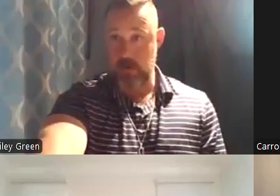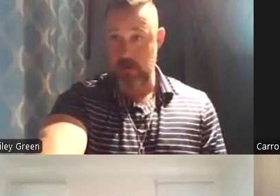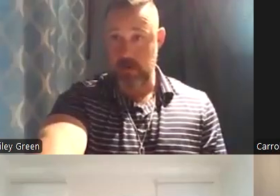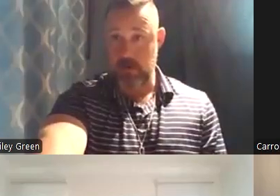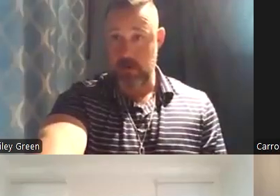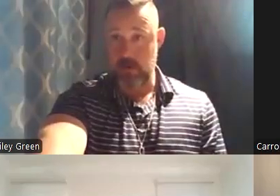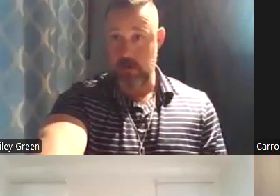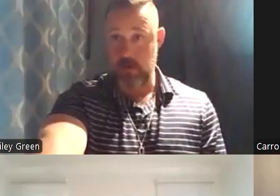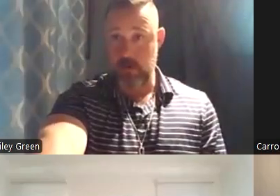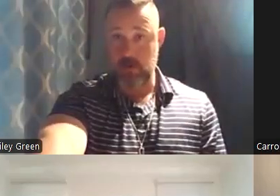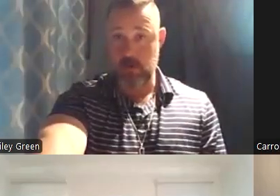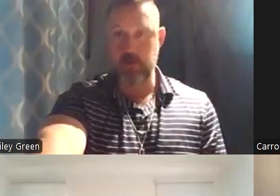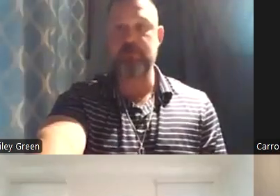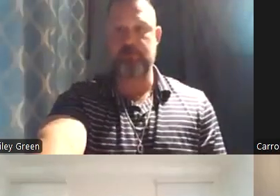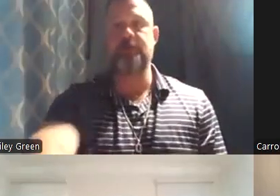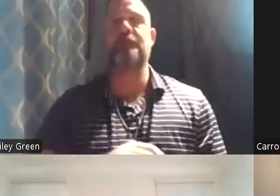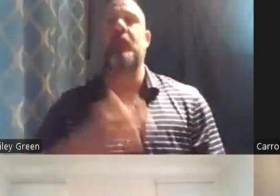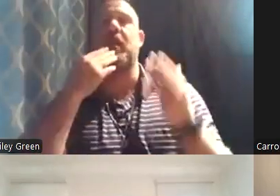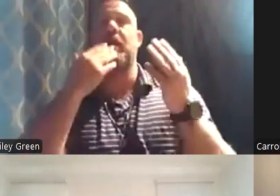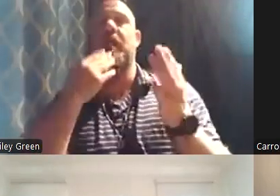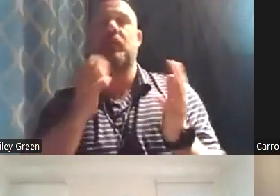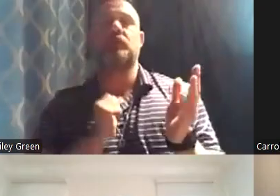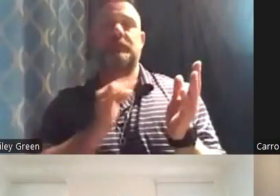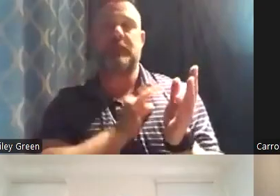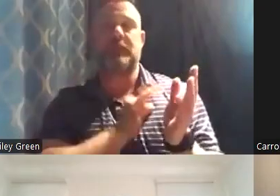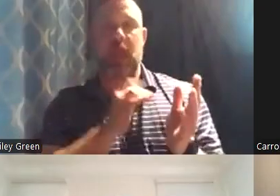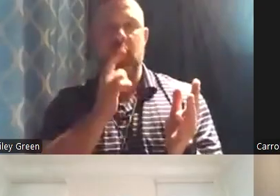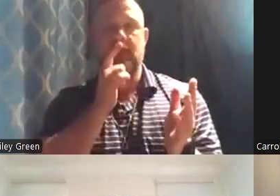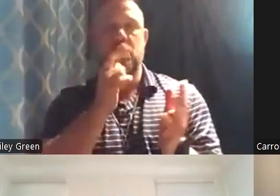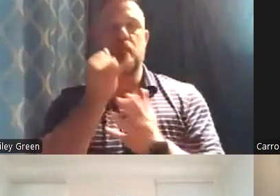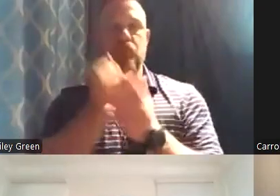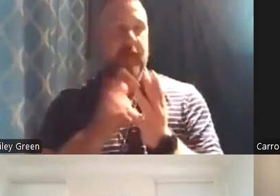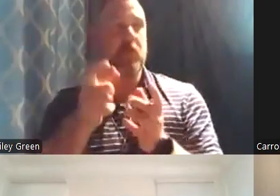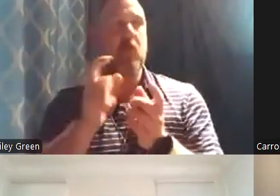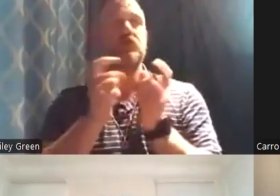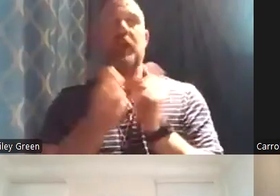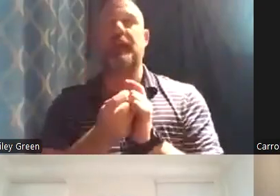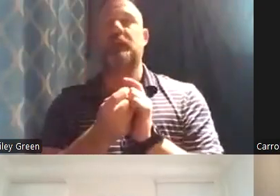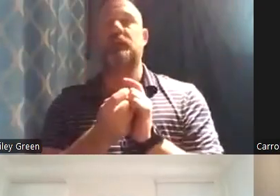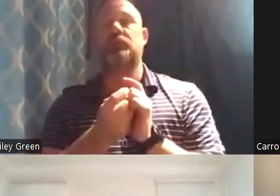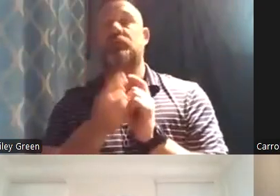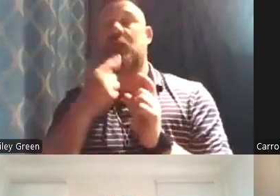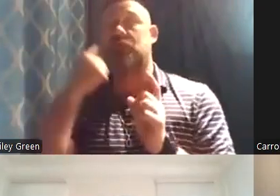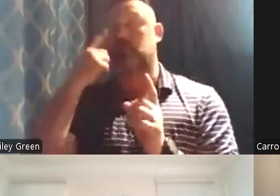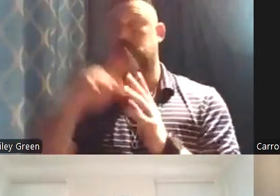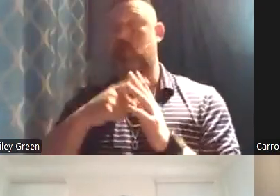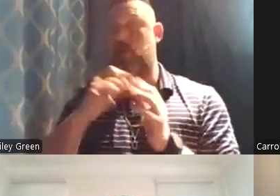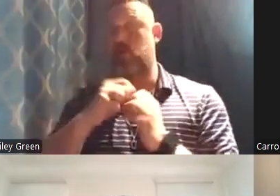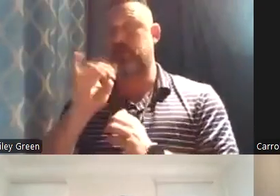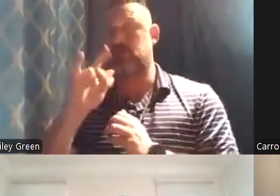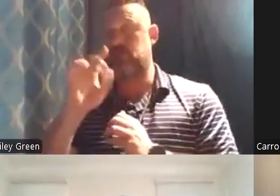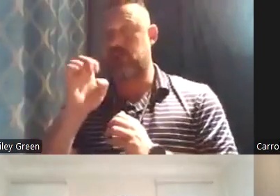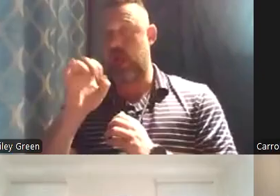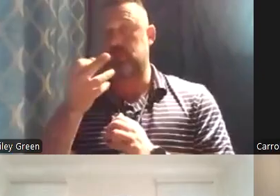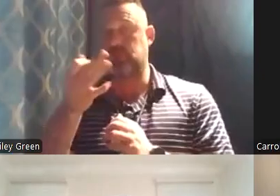Anybody have questions? And thanks to the staff who drafted the changes. I think that actually started with Michelle